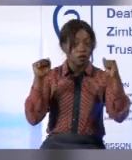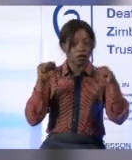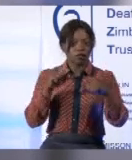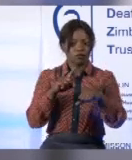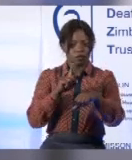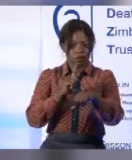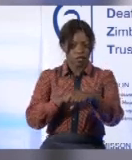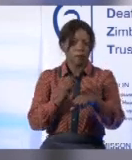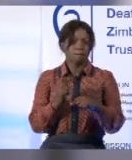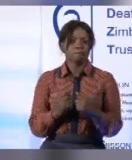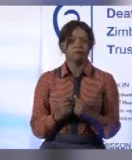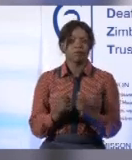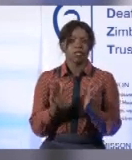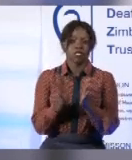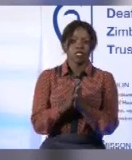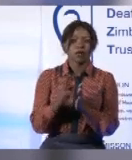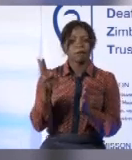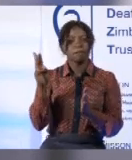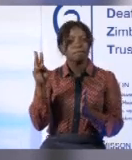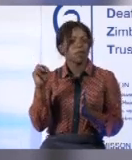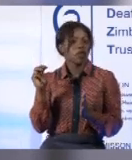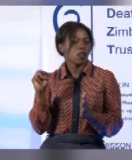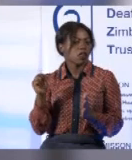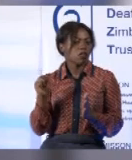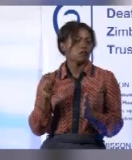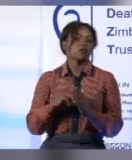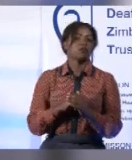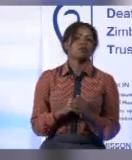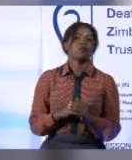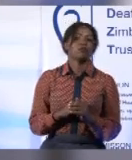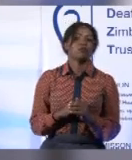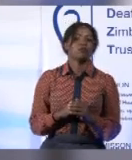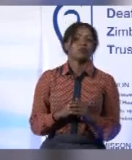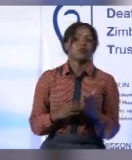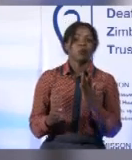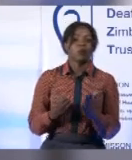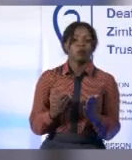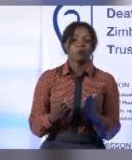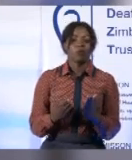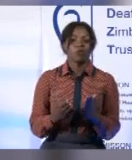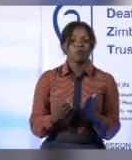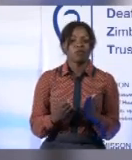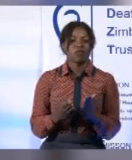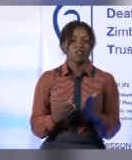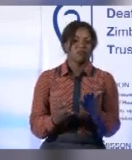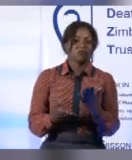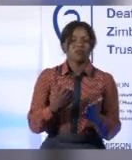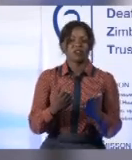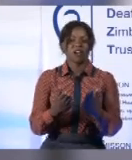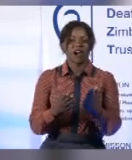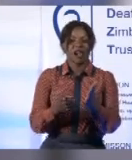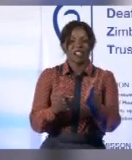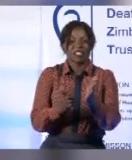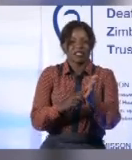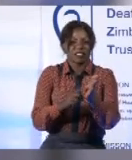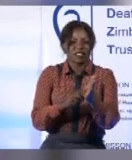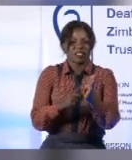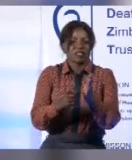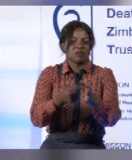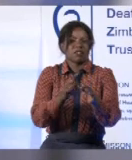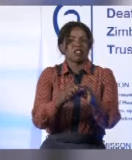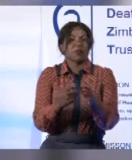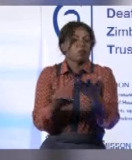The time is 10 minutes, more than that. Or we are going to have sex to this level. When it's over that level, then we